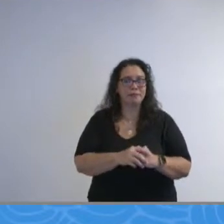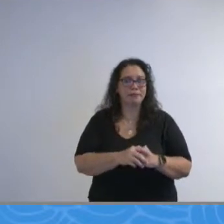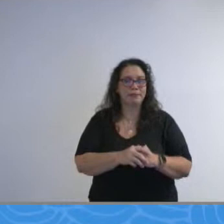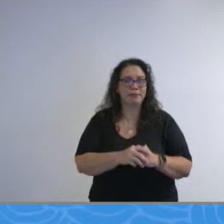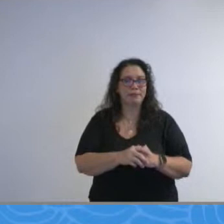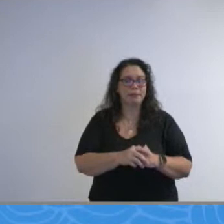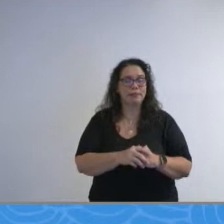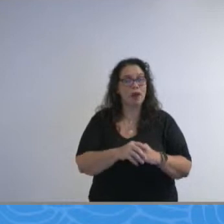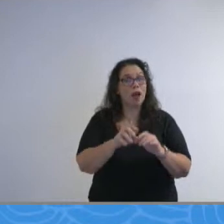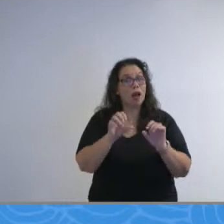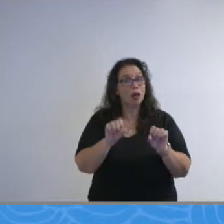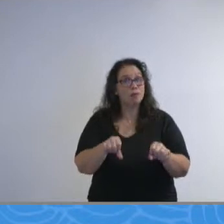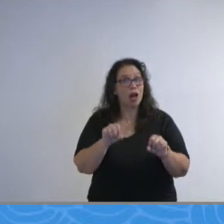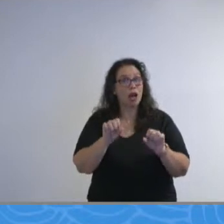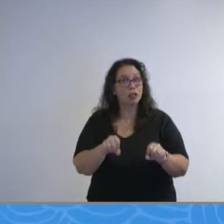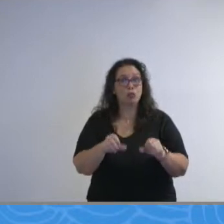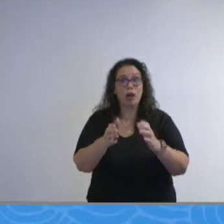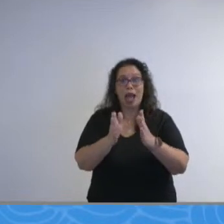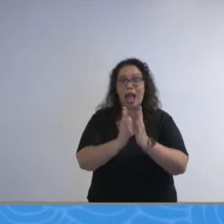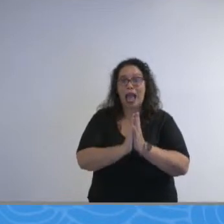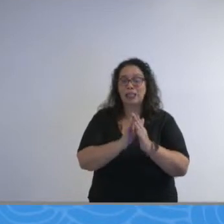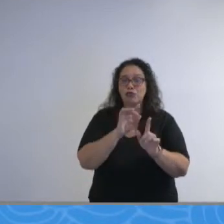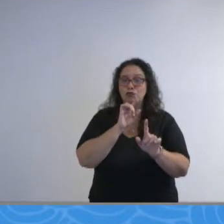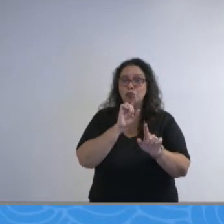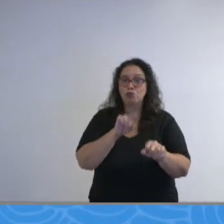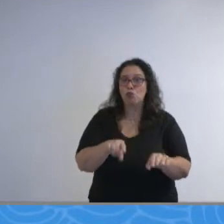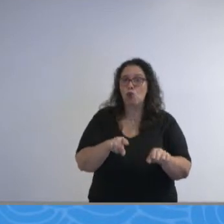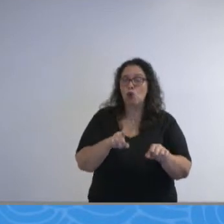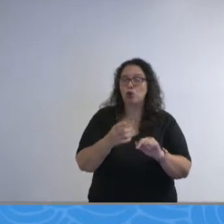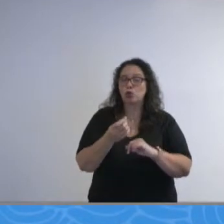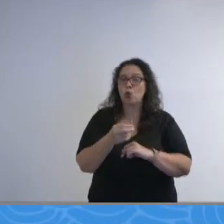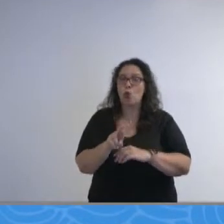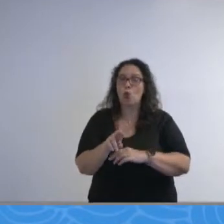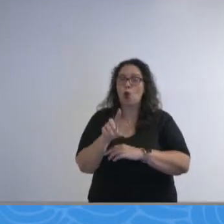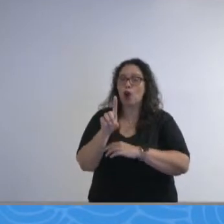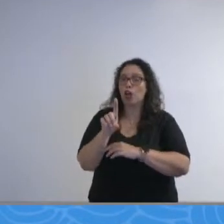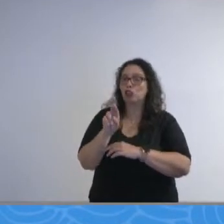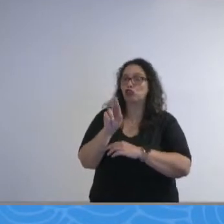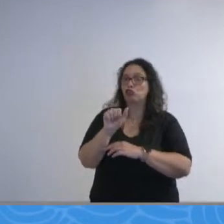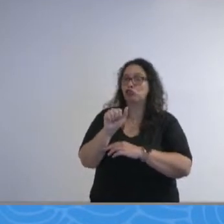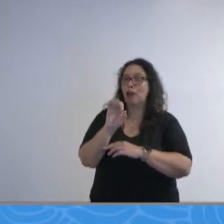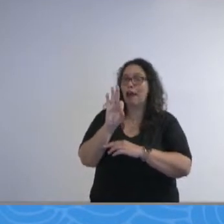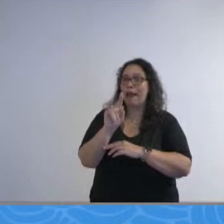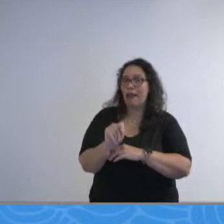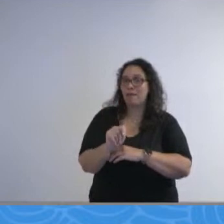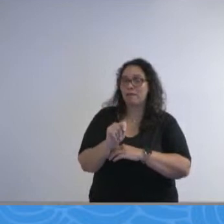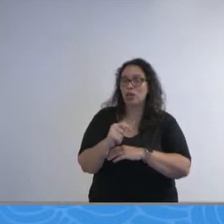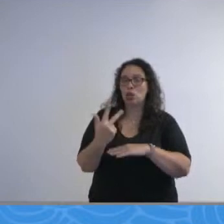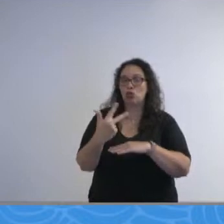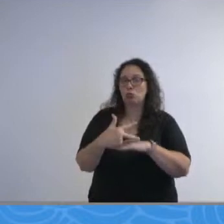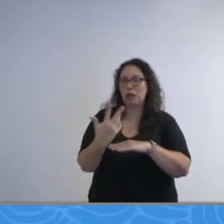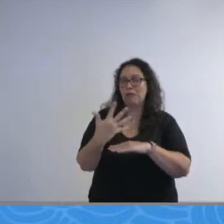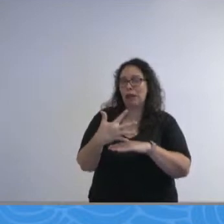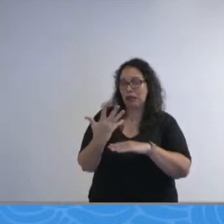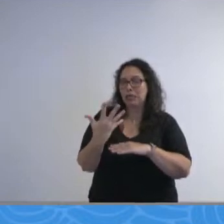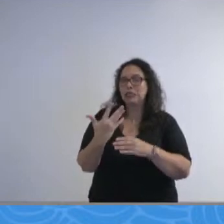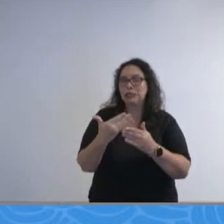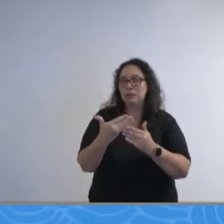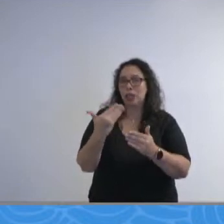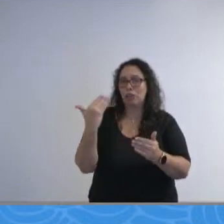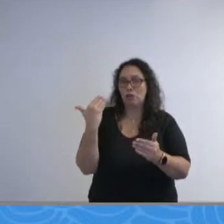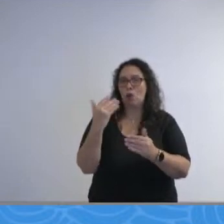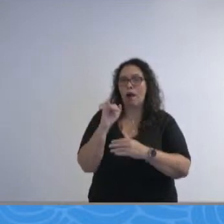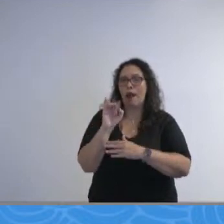It's possible that you can ask for these reports or maybe a draft 3 to 5 days before